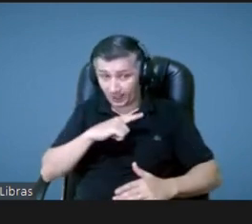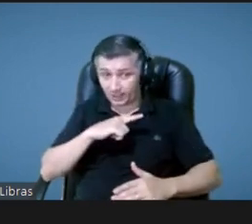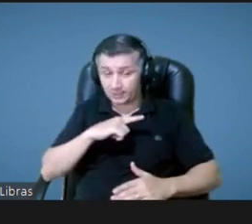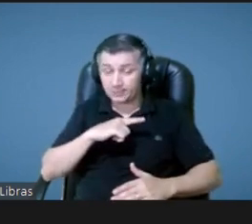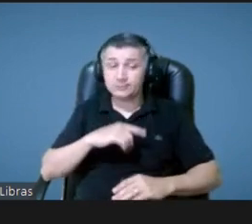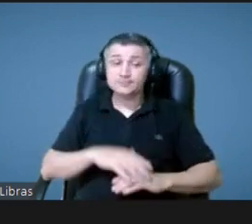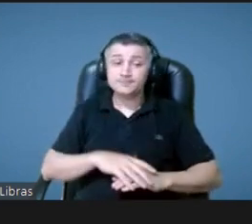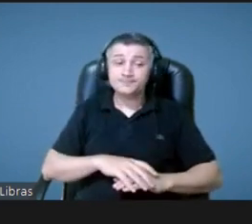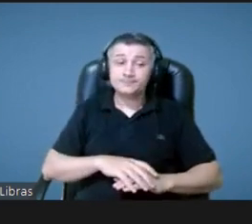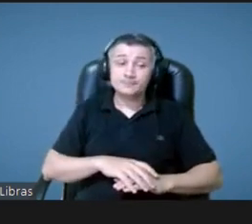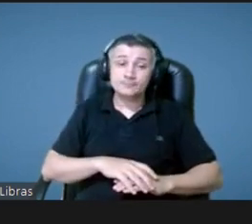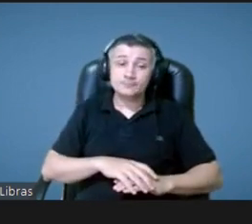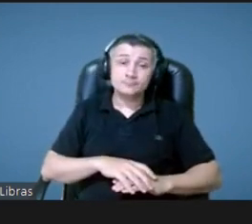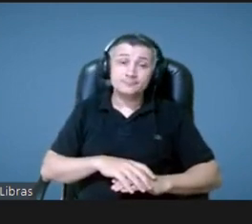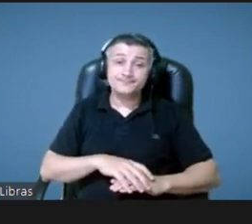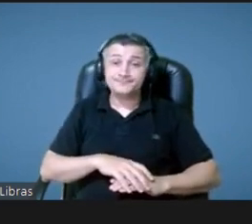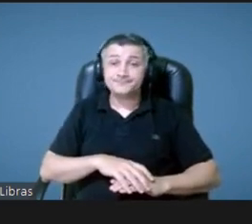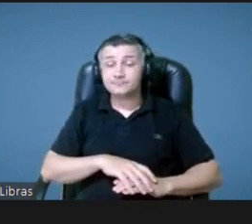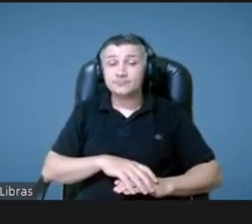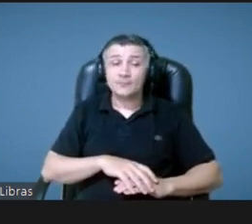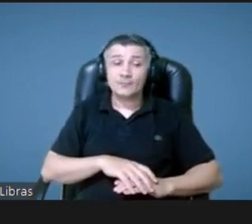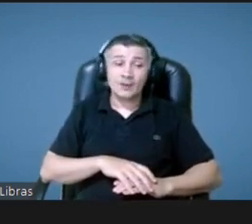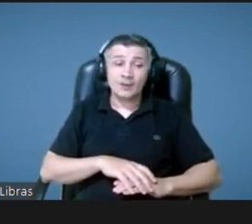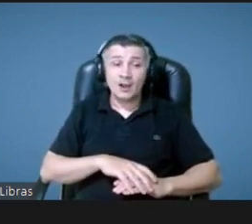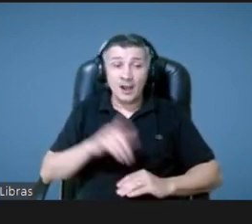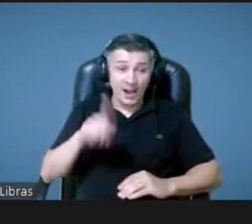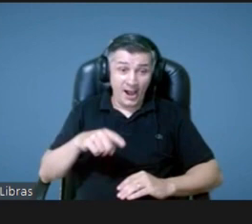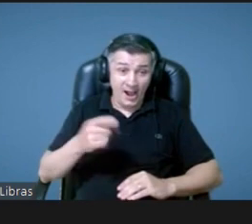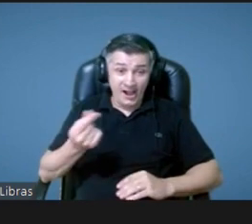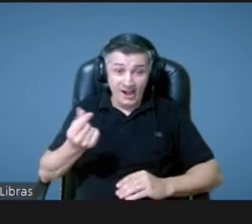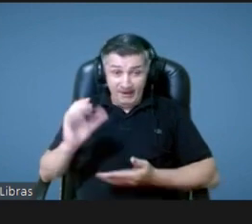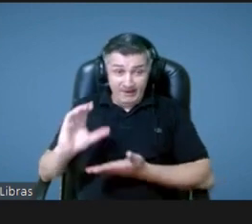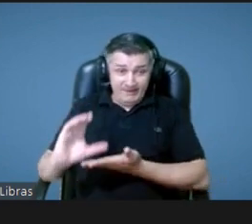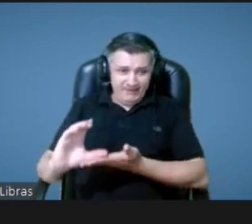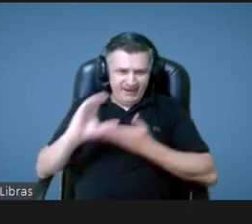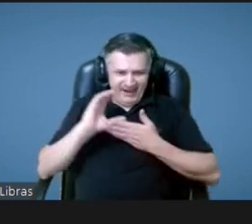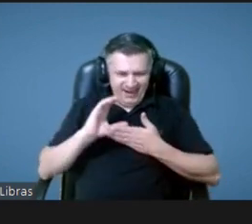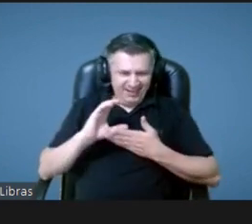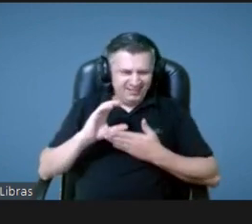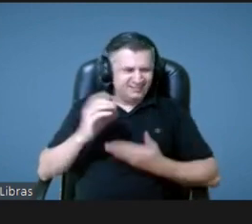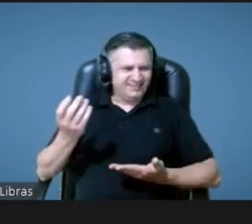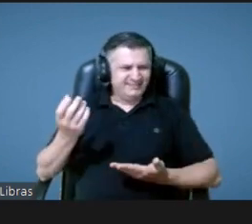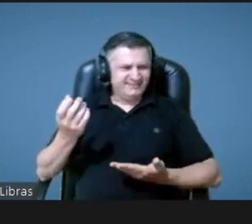advance. These are high quality receivables.